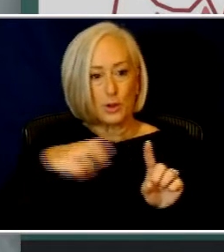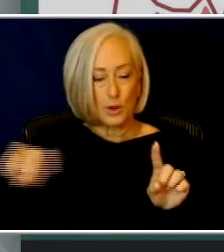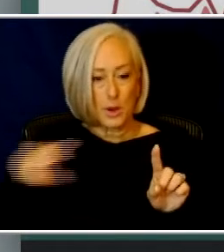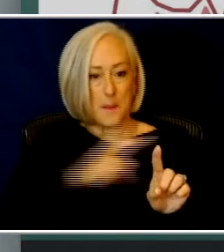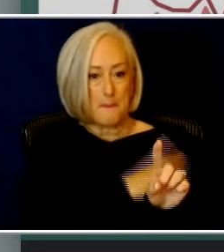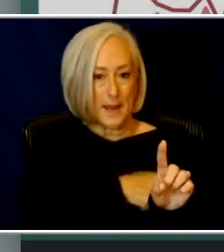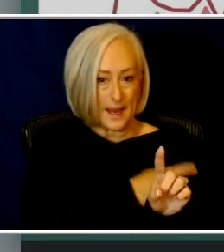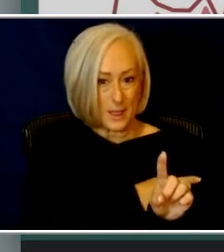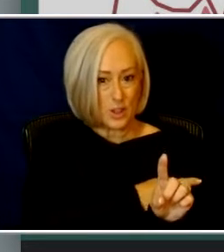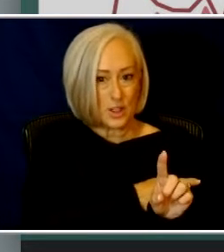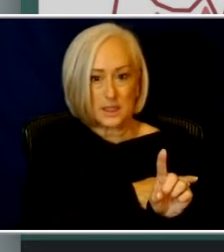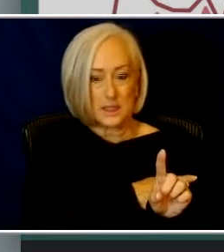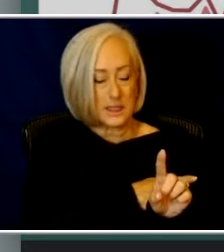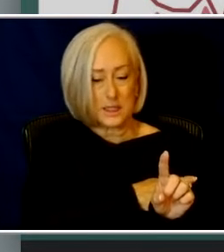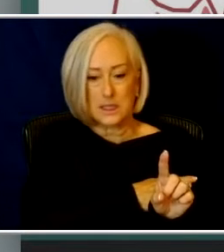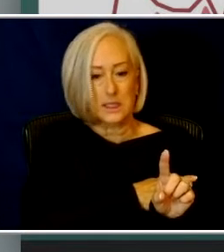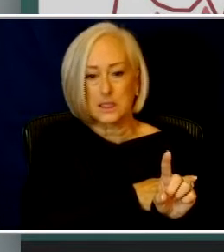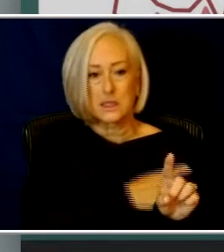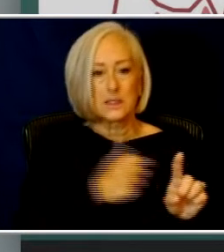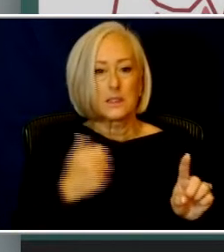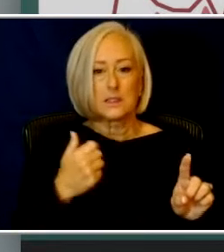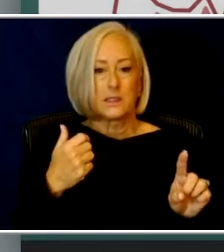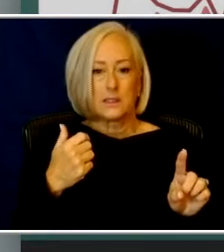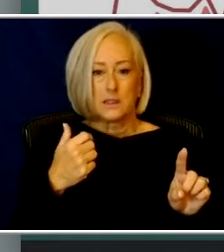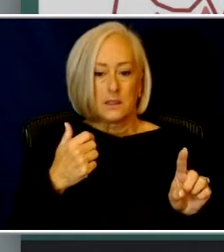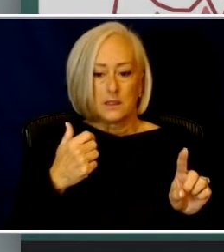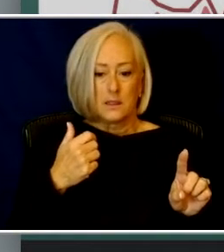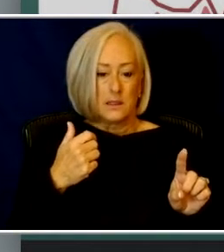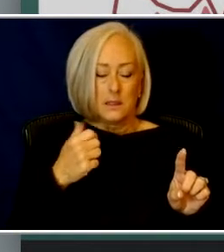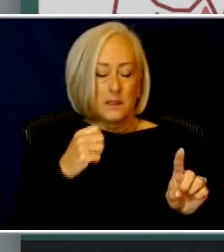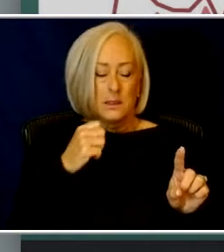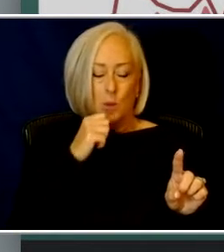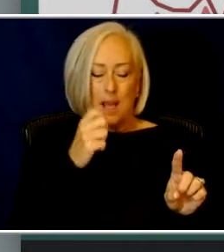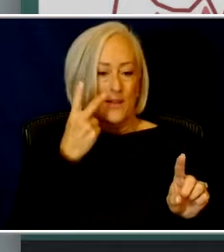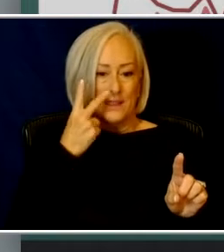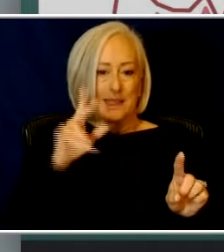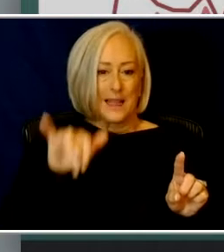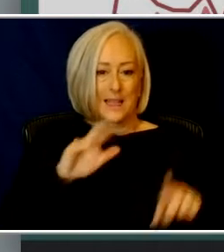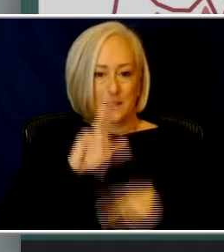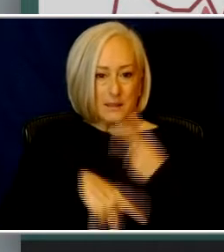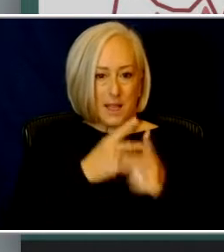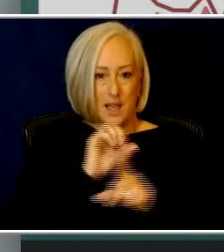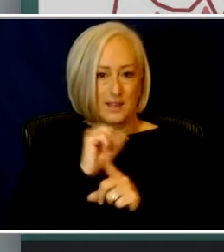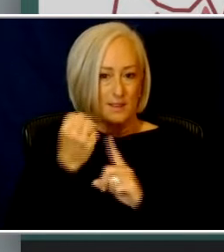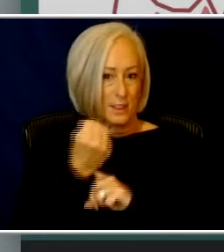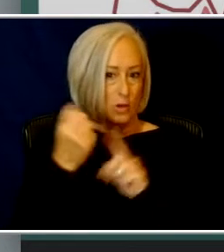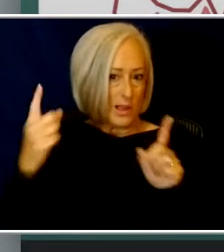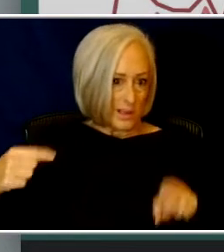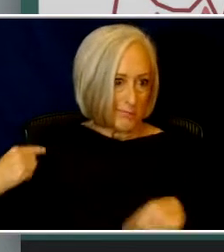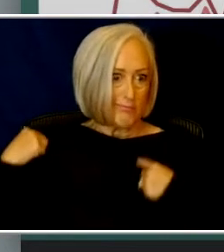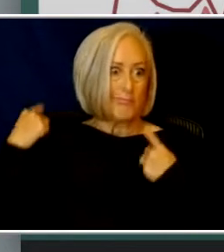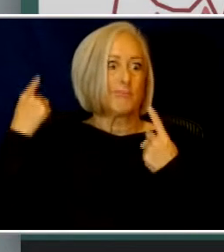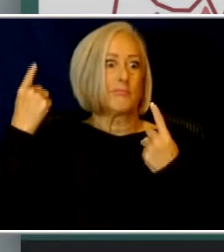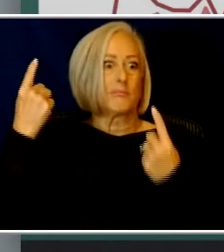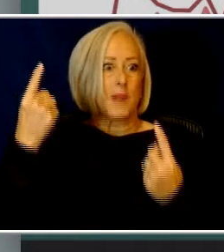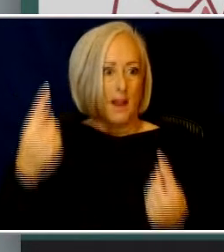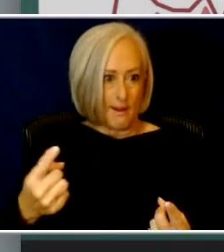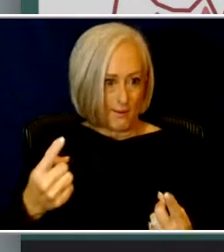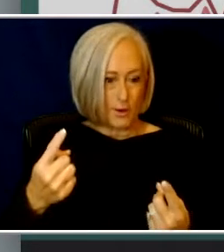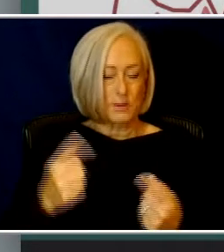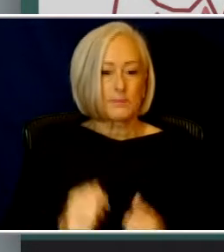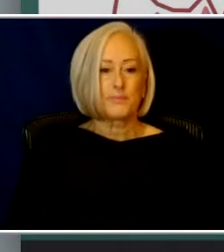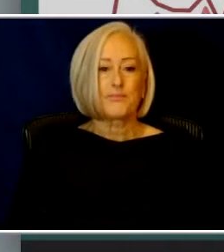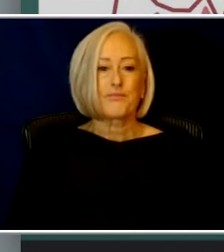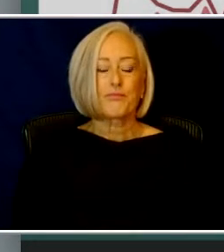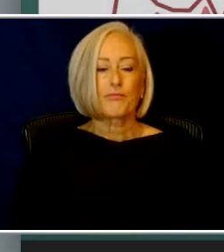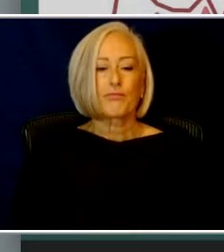that we haven't seen for this long a period of time ever. And the story here is that there's a